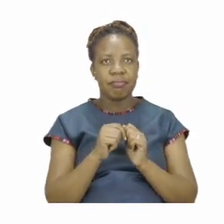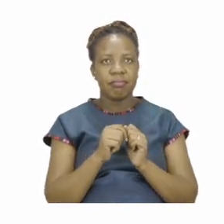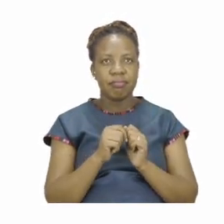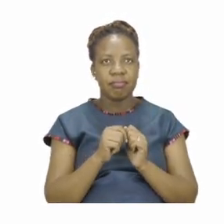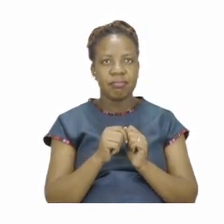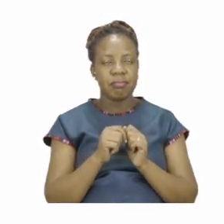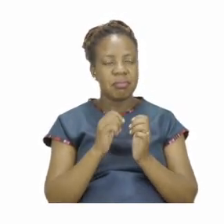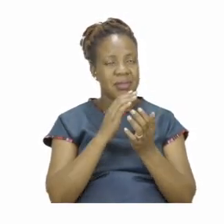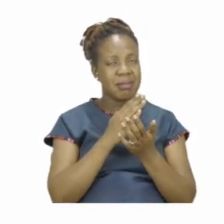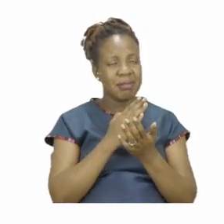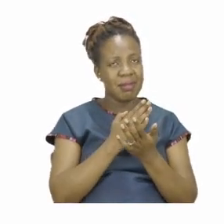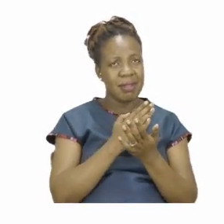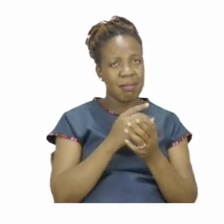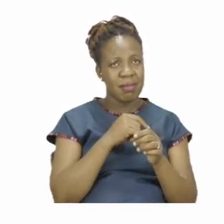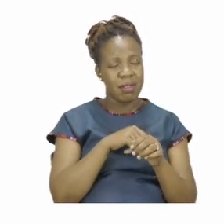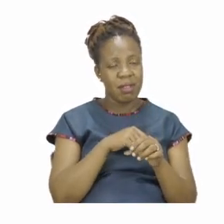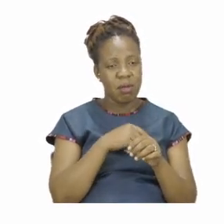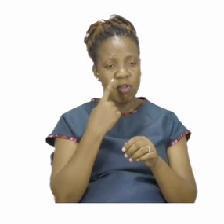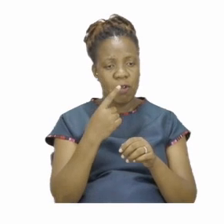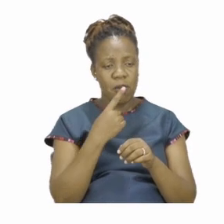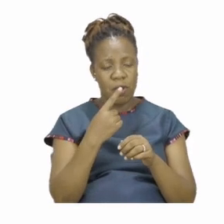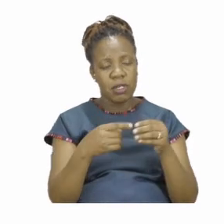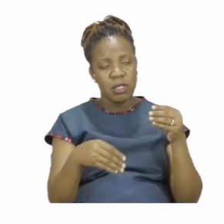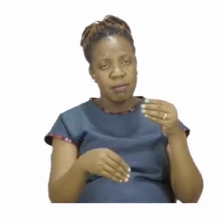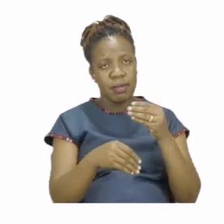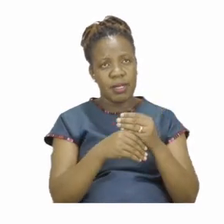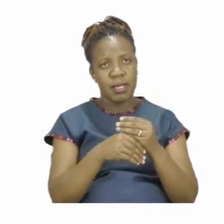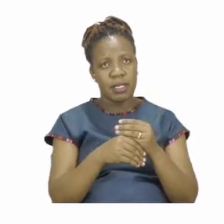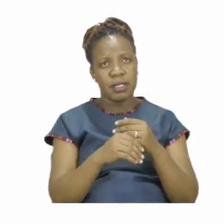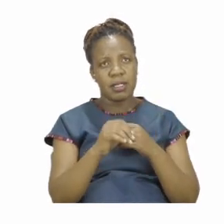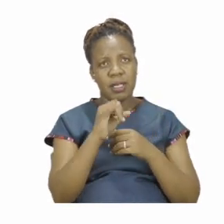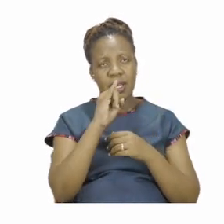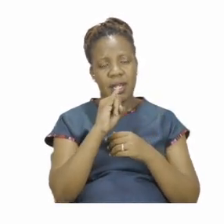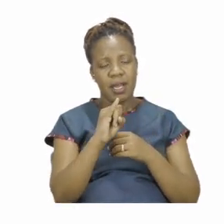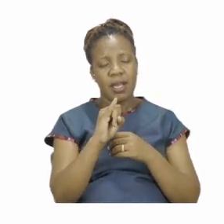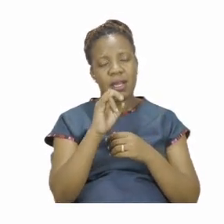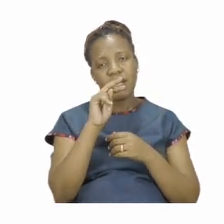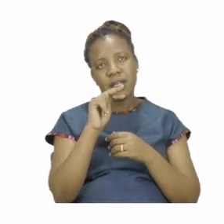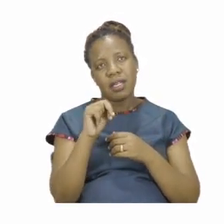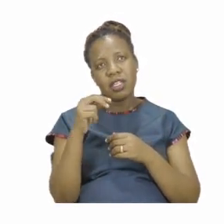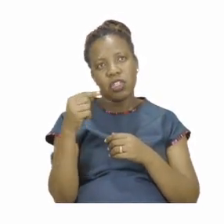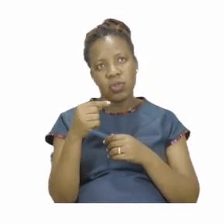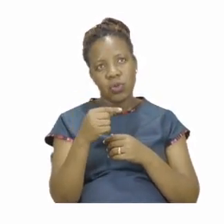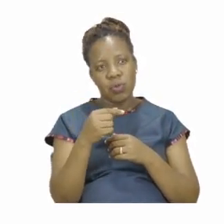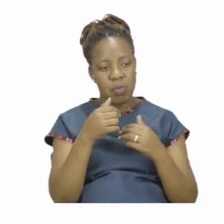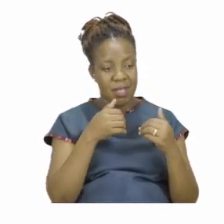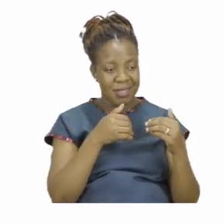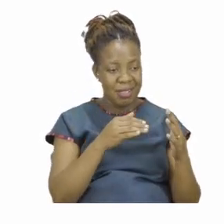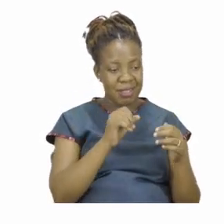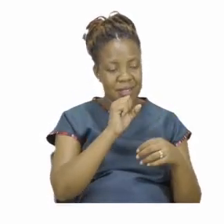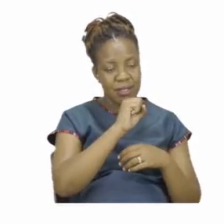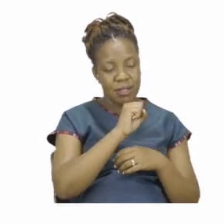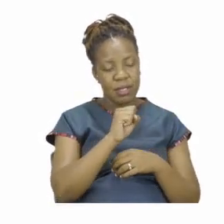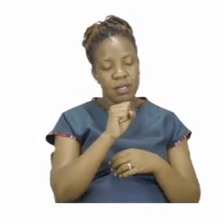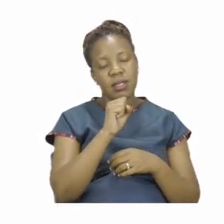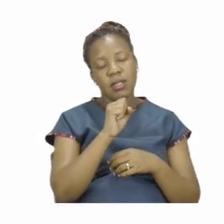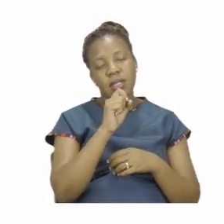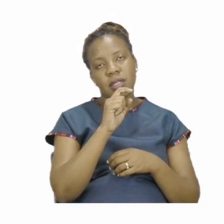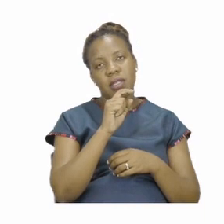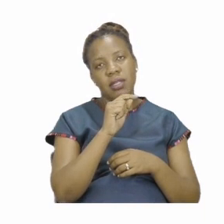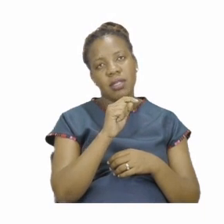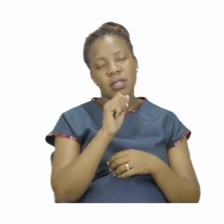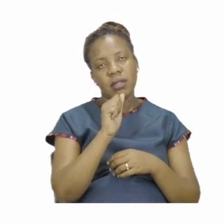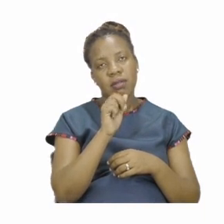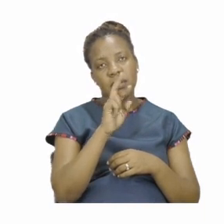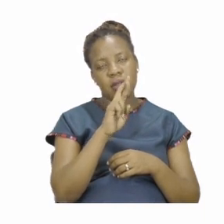any words, like starting, start, and then starting,